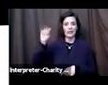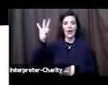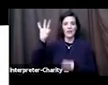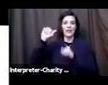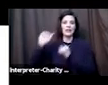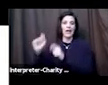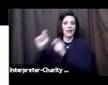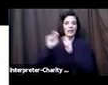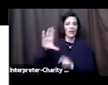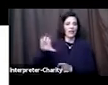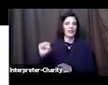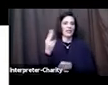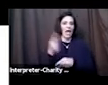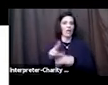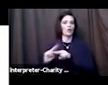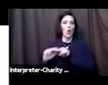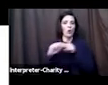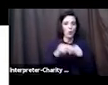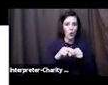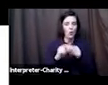you a cash loan with very, very reasonable repayment